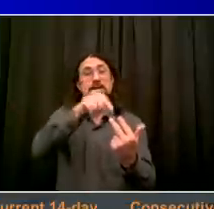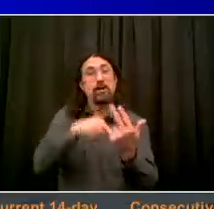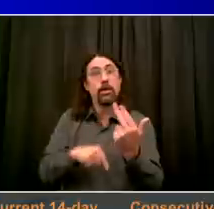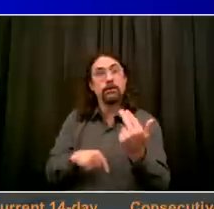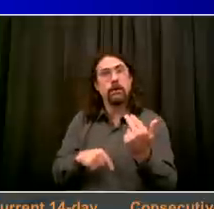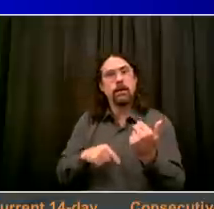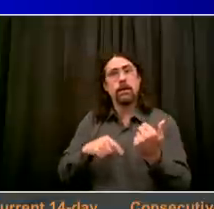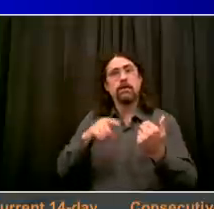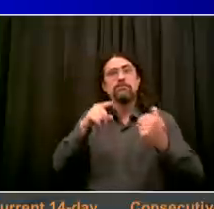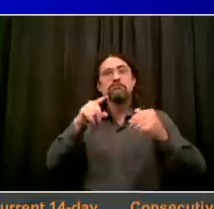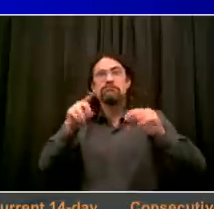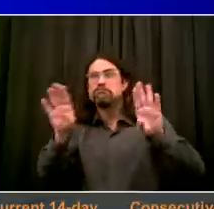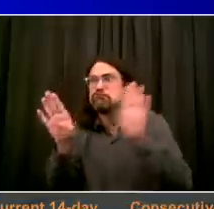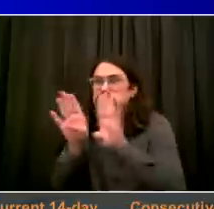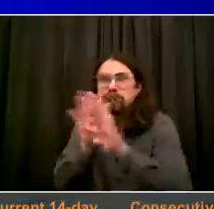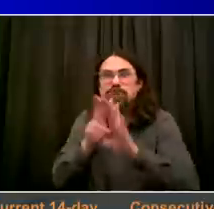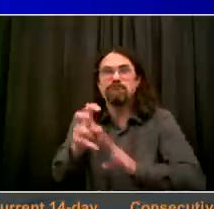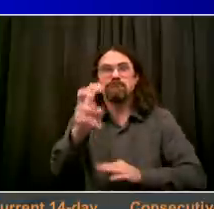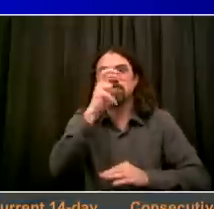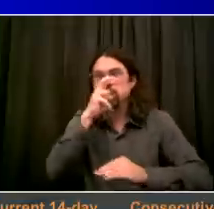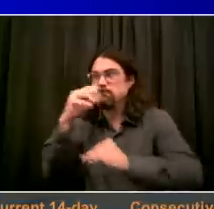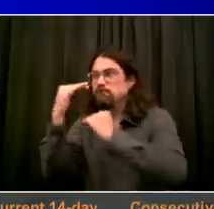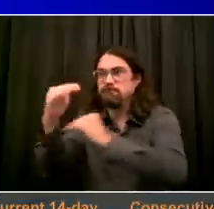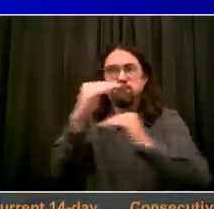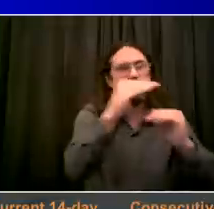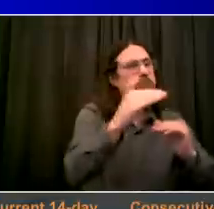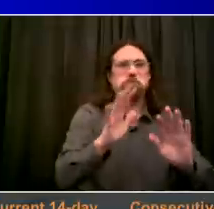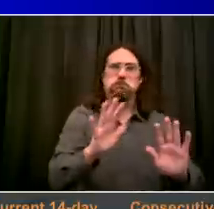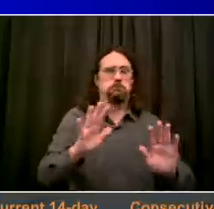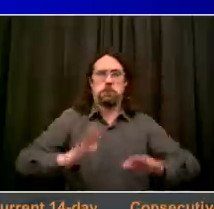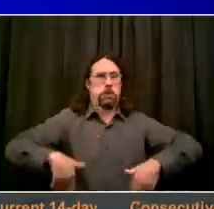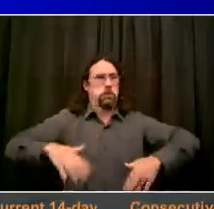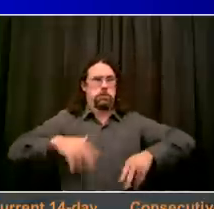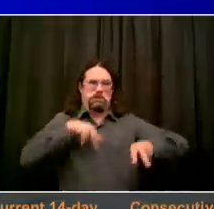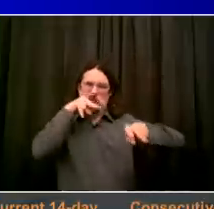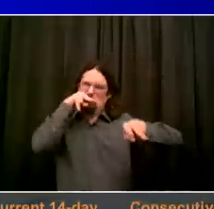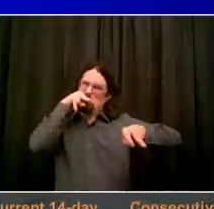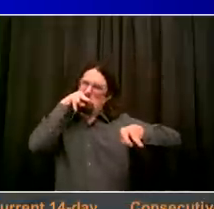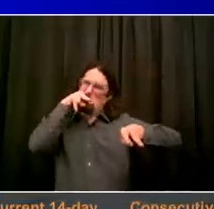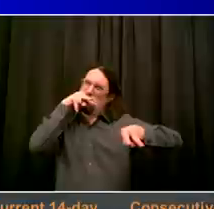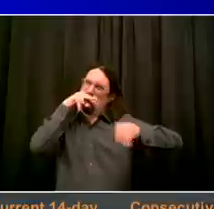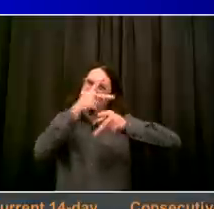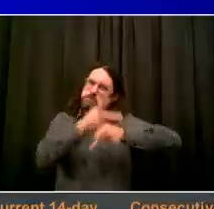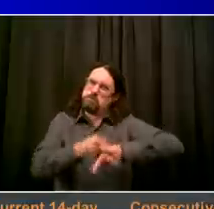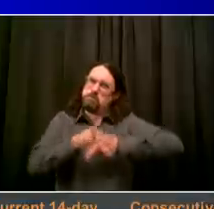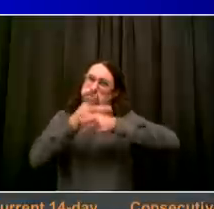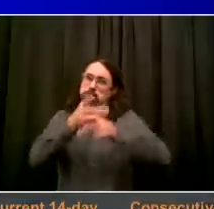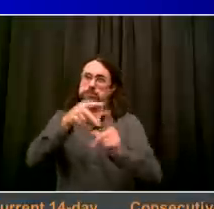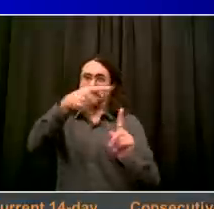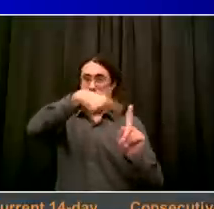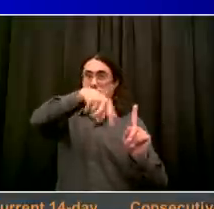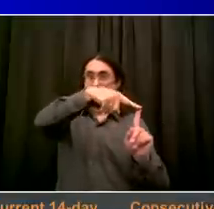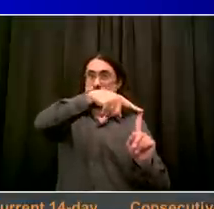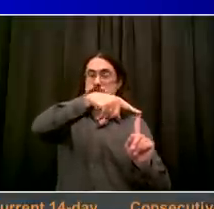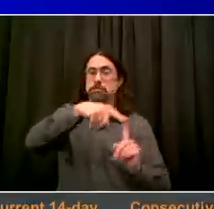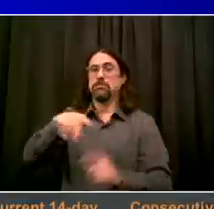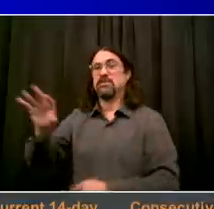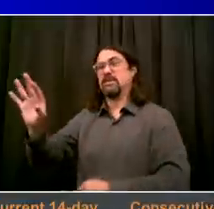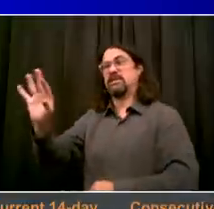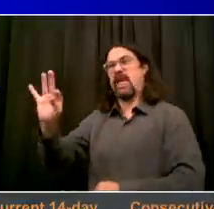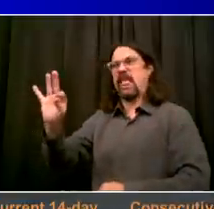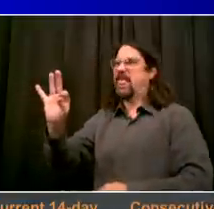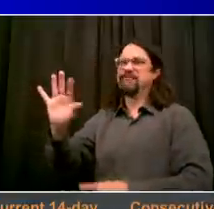over 3%, thank God, not yet into that category. But we're warning people in those communities to really buckle